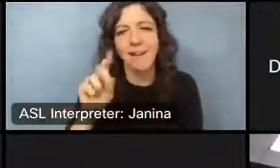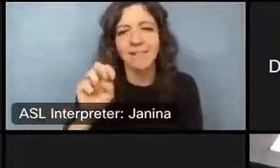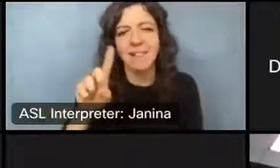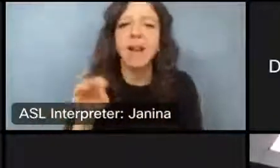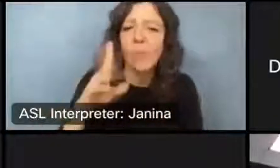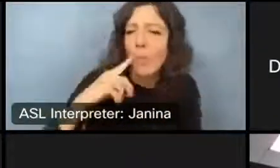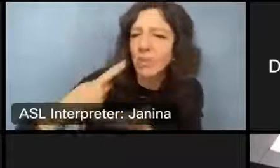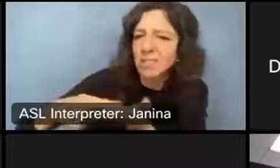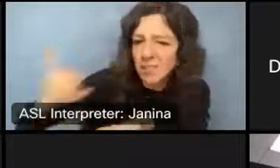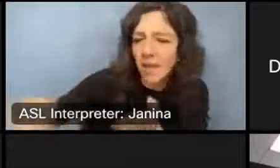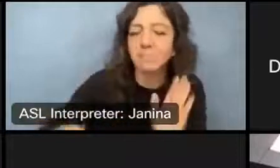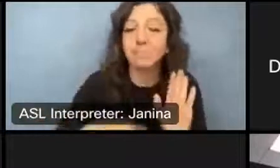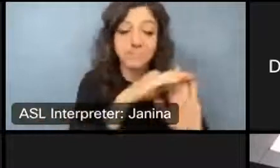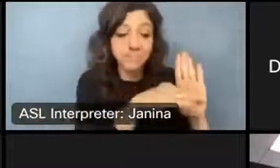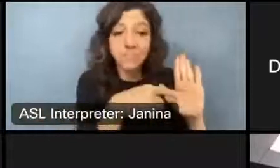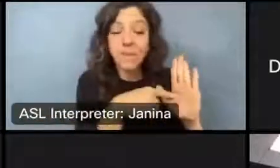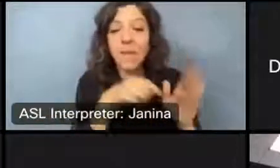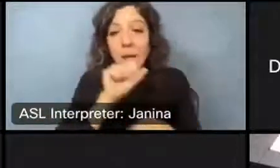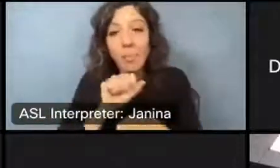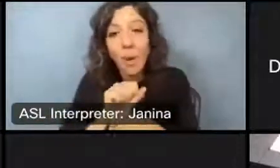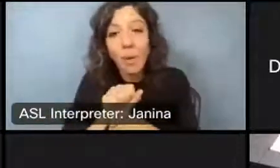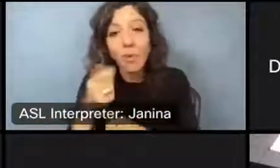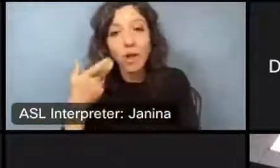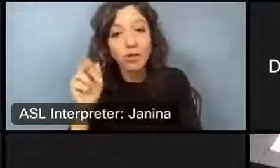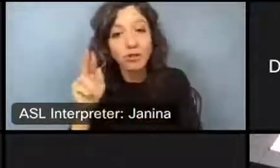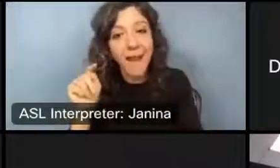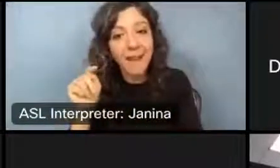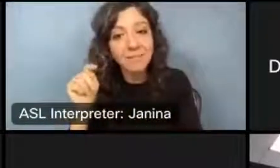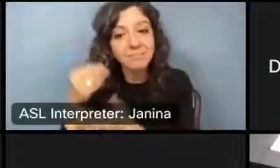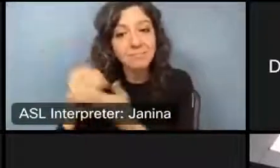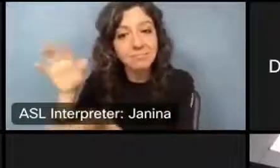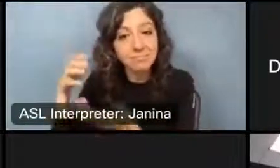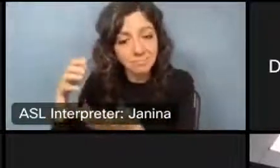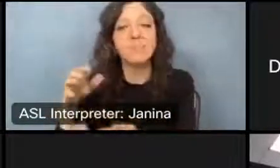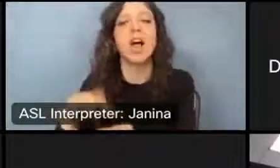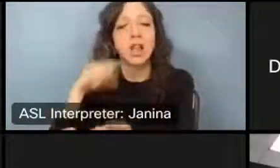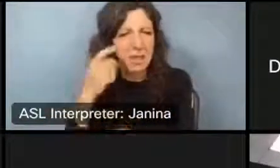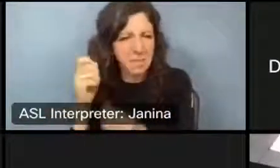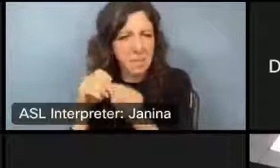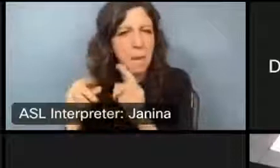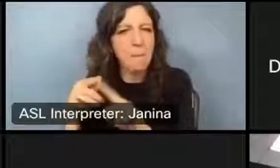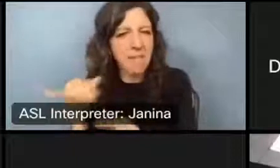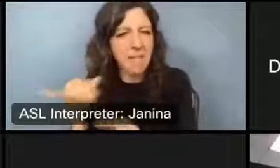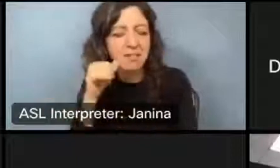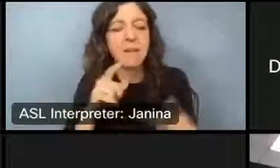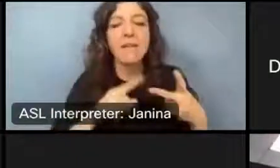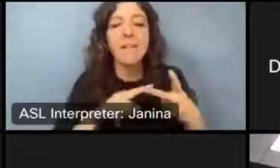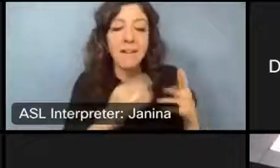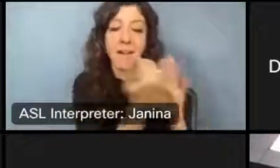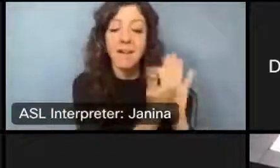the employment grants. We learned a little bit more about that yesterday. We have a crisis services vendor fair that's coming